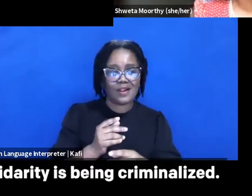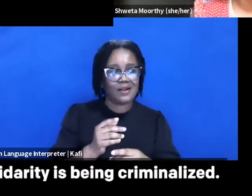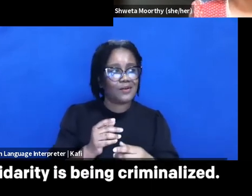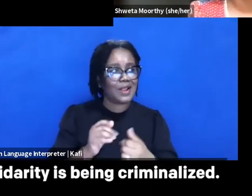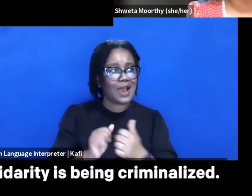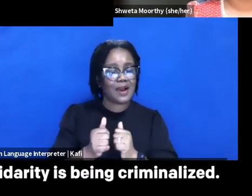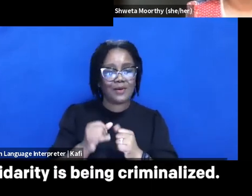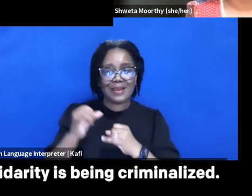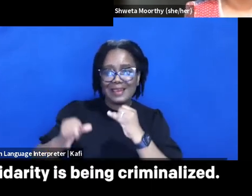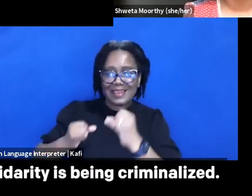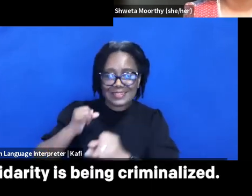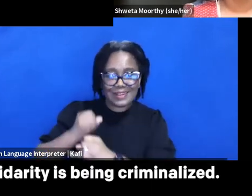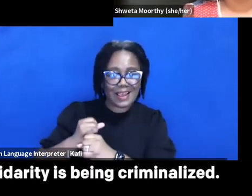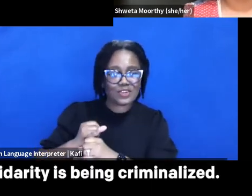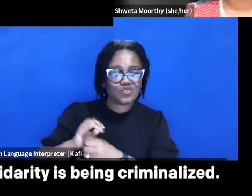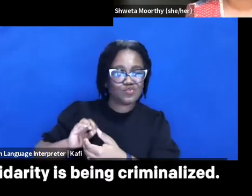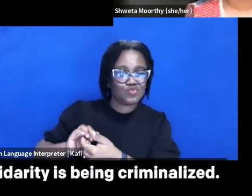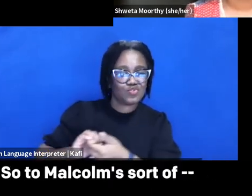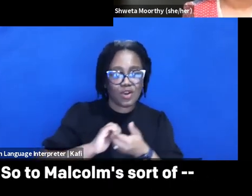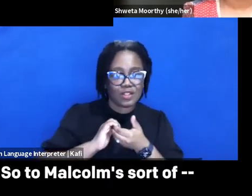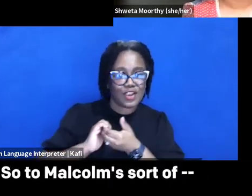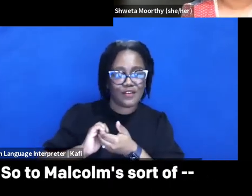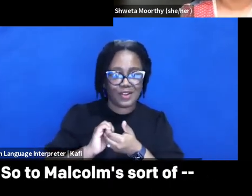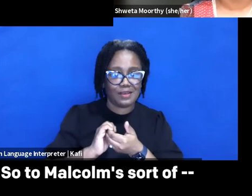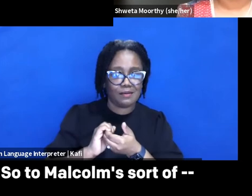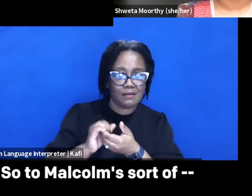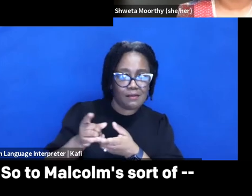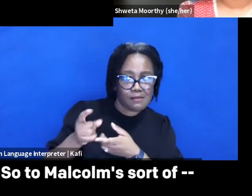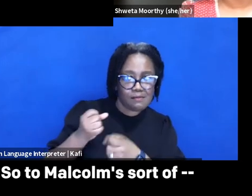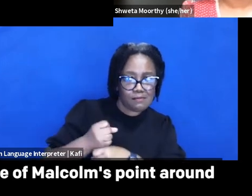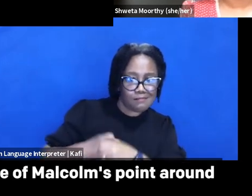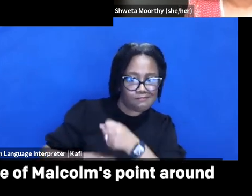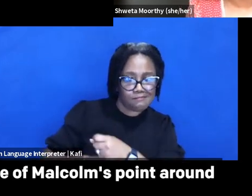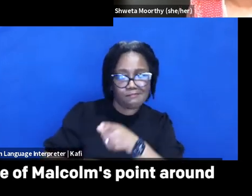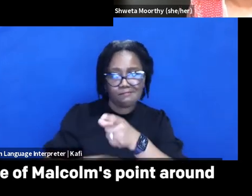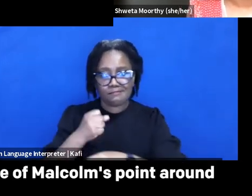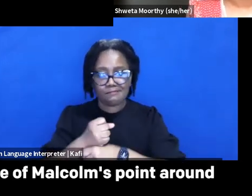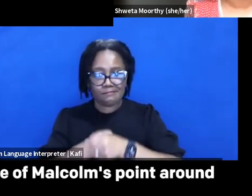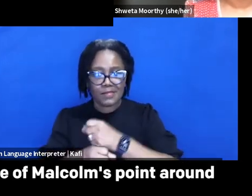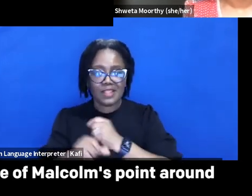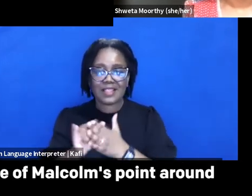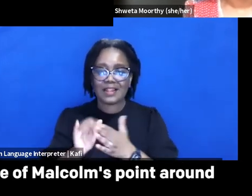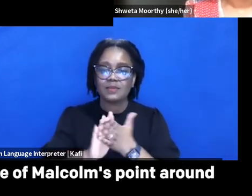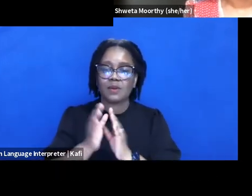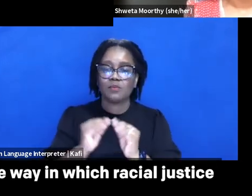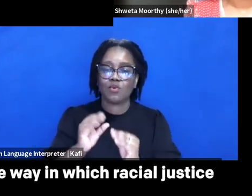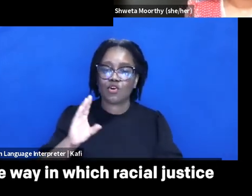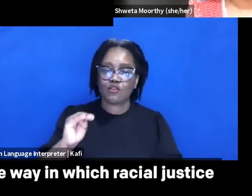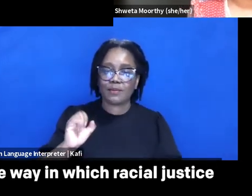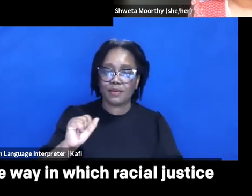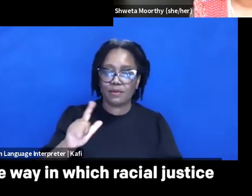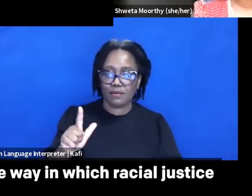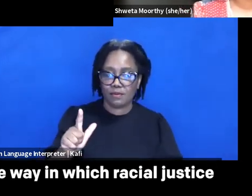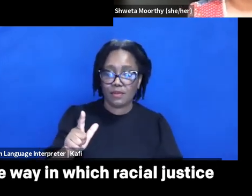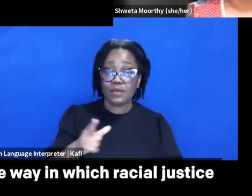international solidarity is being criminalized, right? So to Malcolm's one of Malcolm's point around the way in